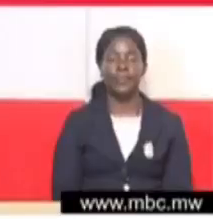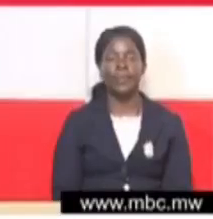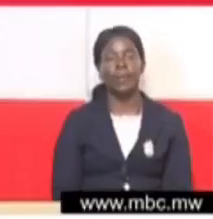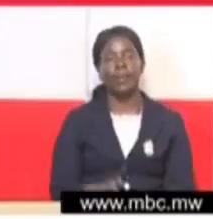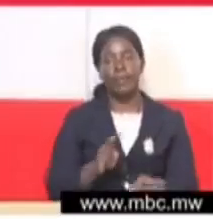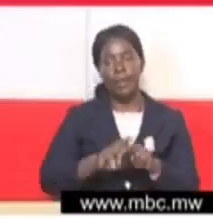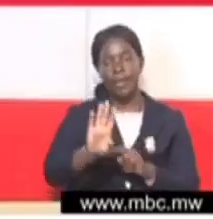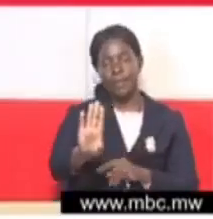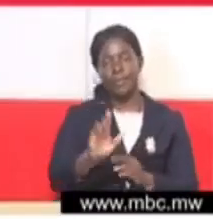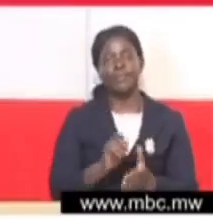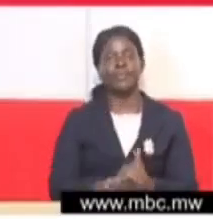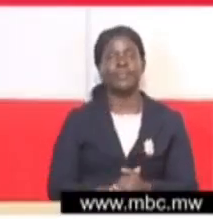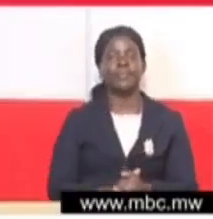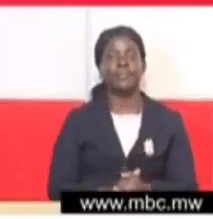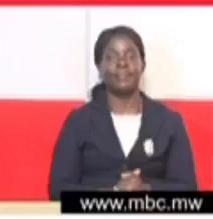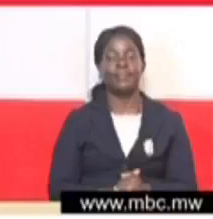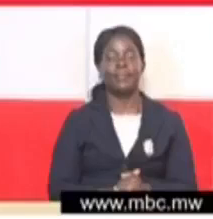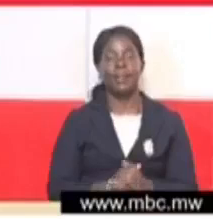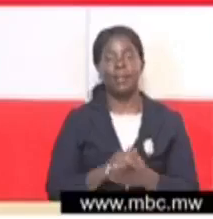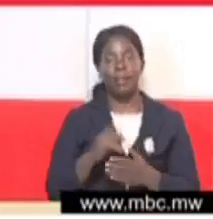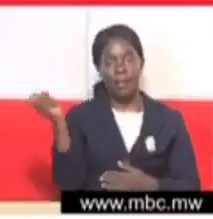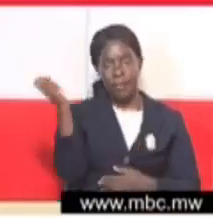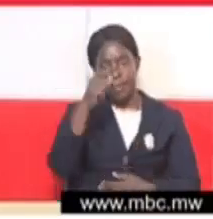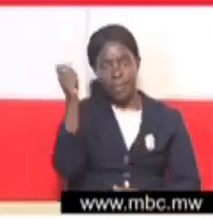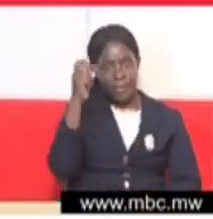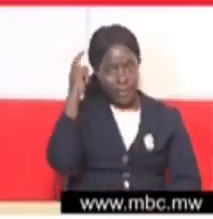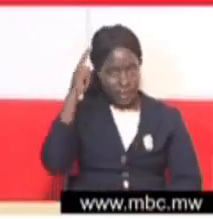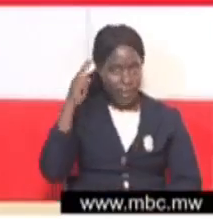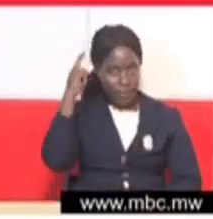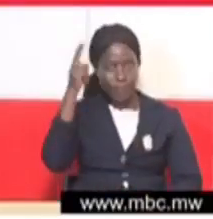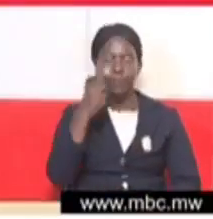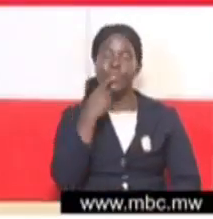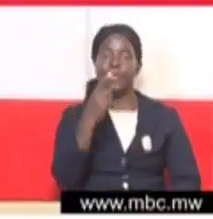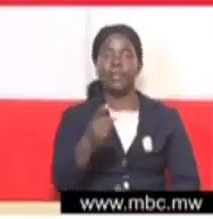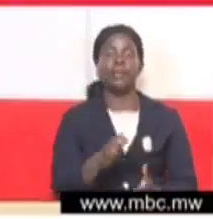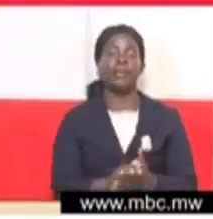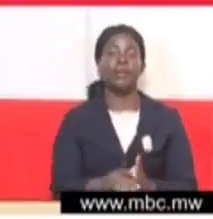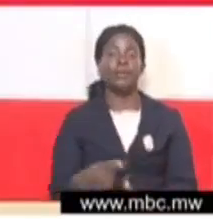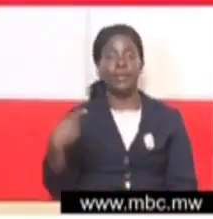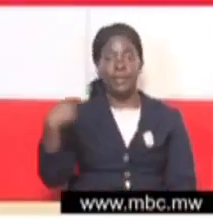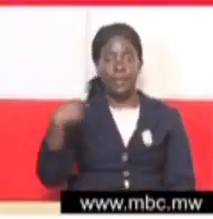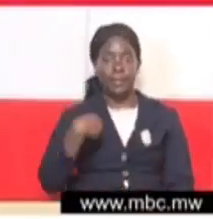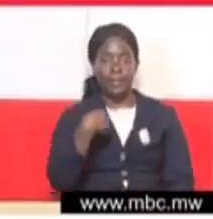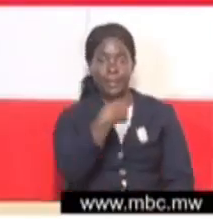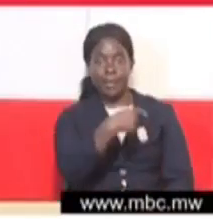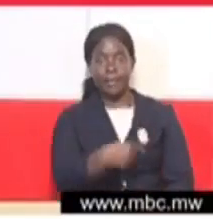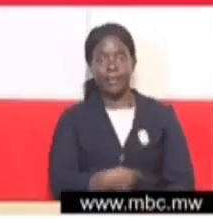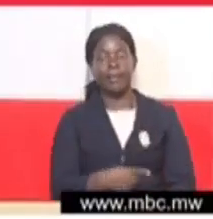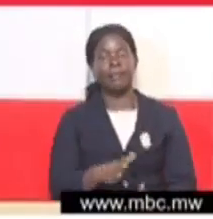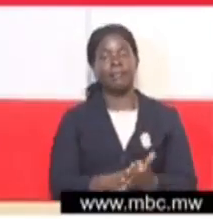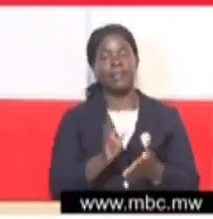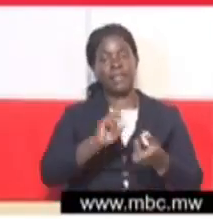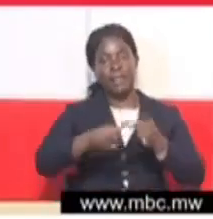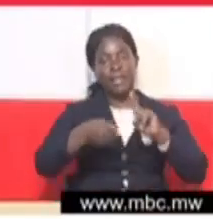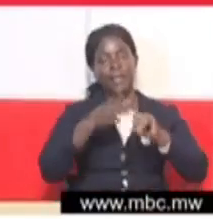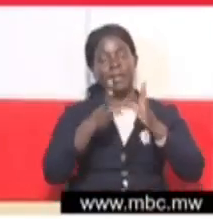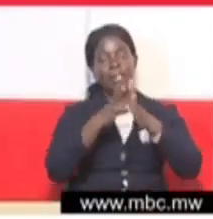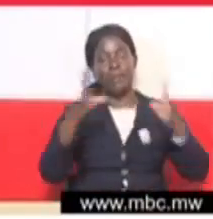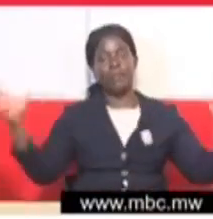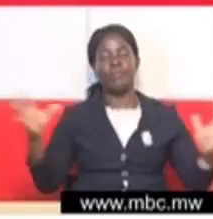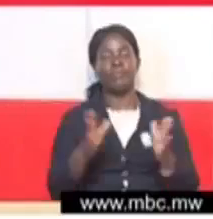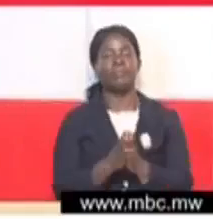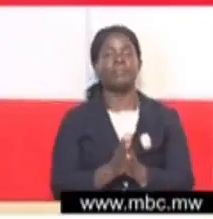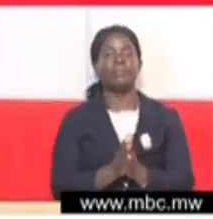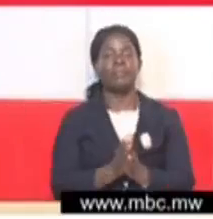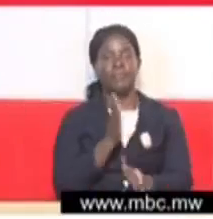Glad you could join us. President Dr. Lazarus Chakwera says China remains a great partner in infrastructure development of